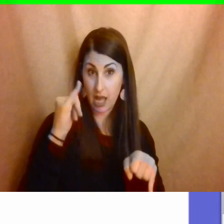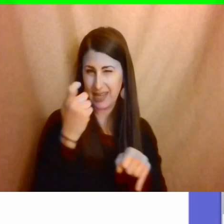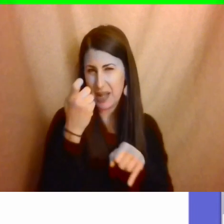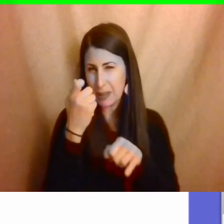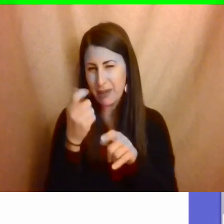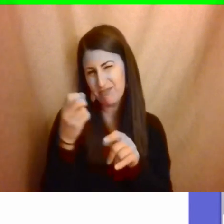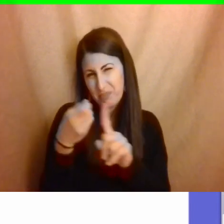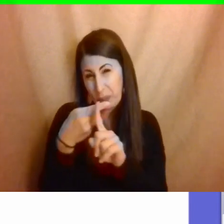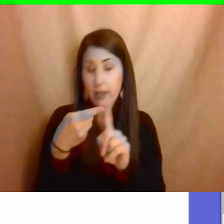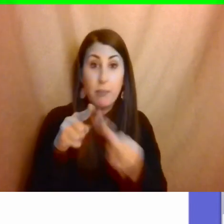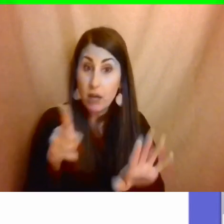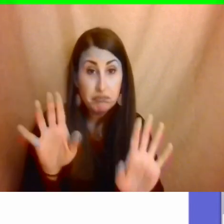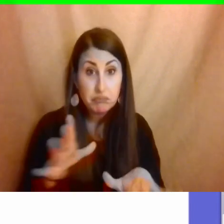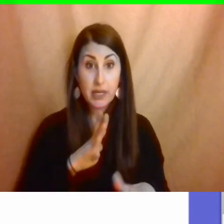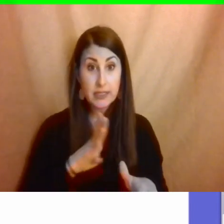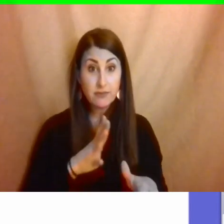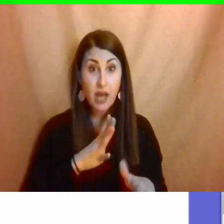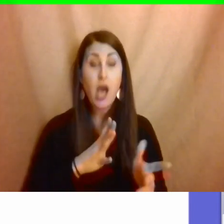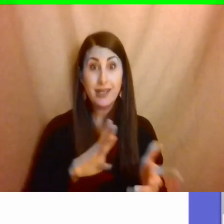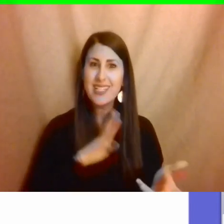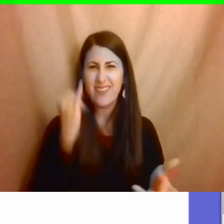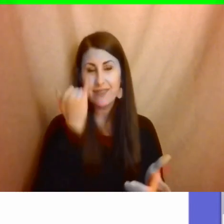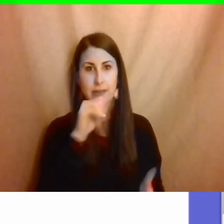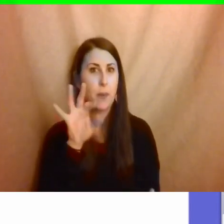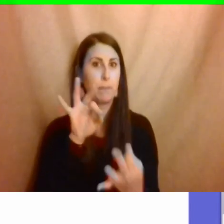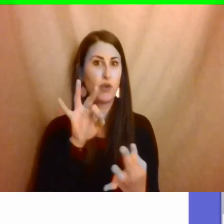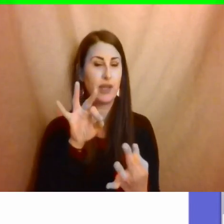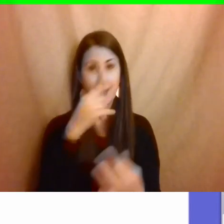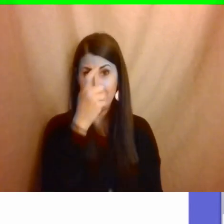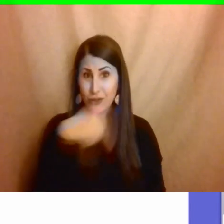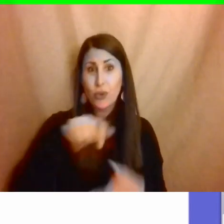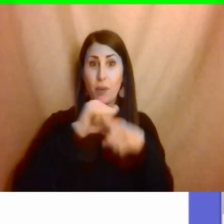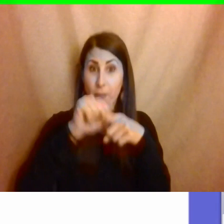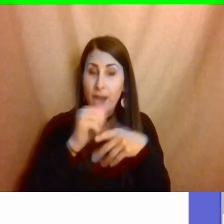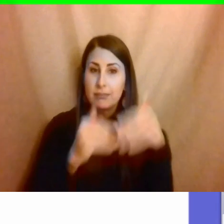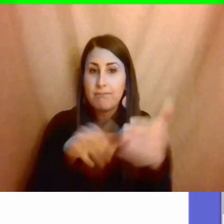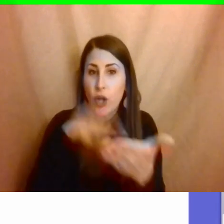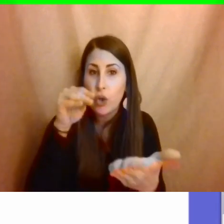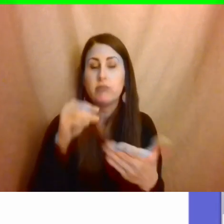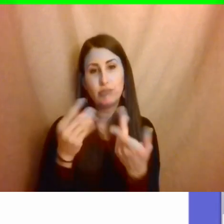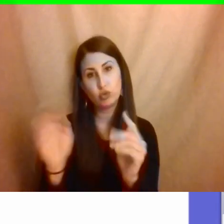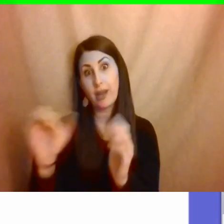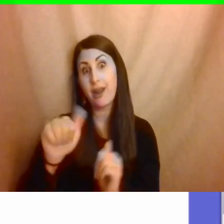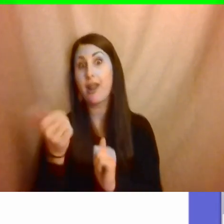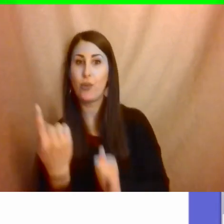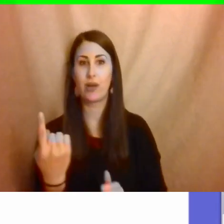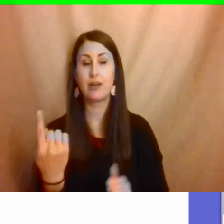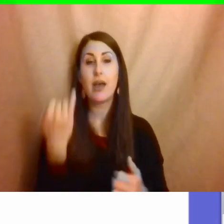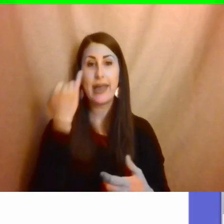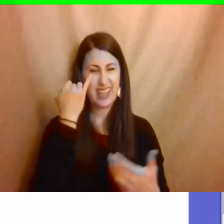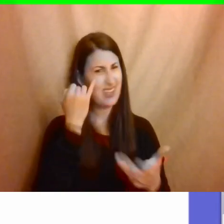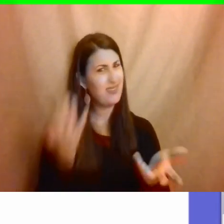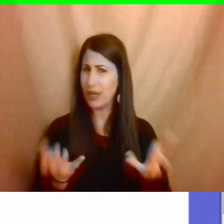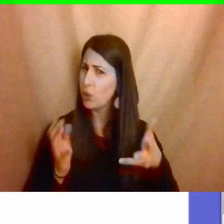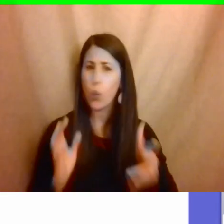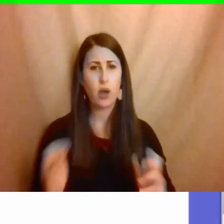to be a little off too because you're practicing. Let me do another one. What if I don't want the point straight up? What if I want the point to the